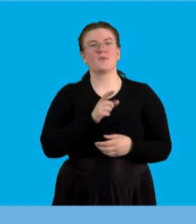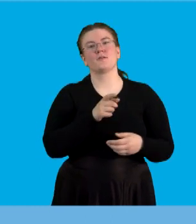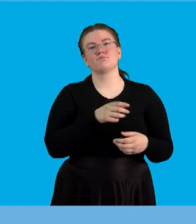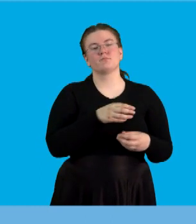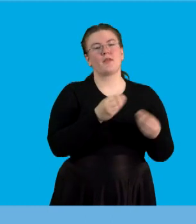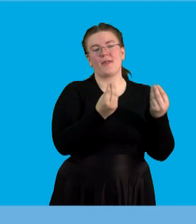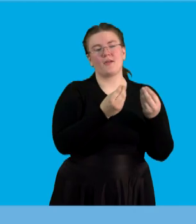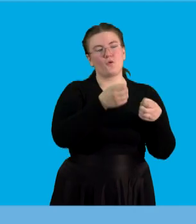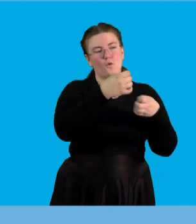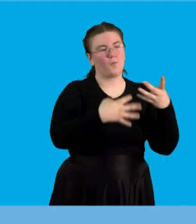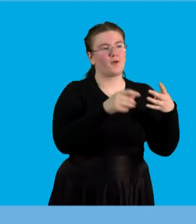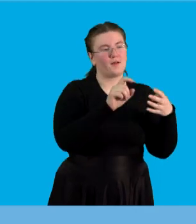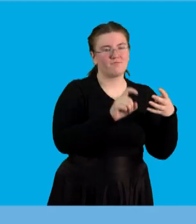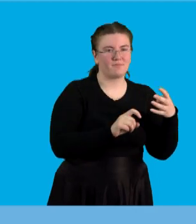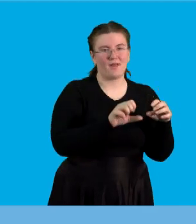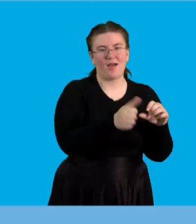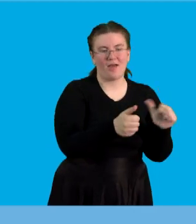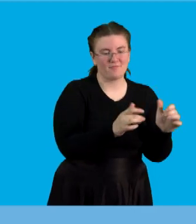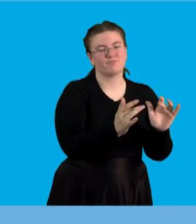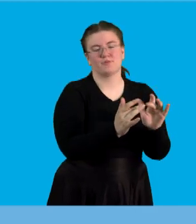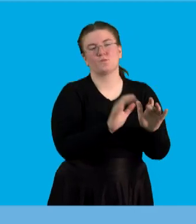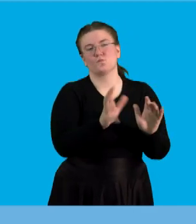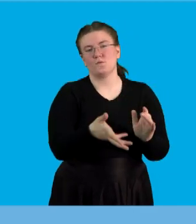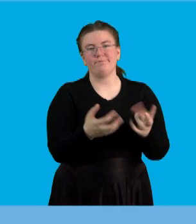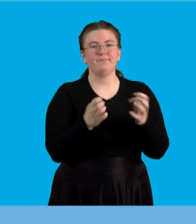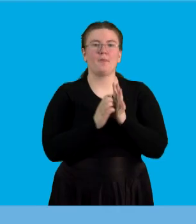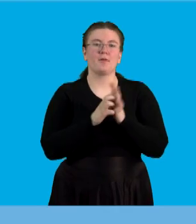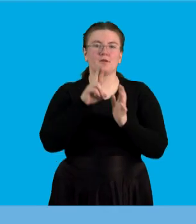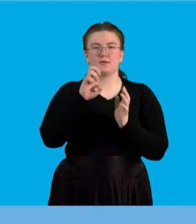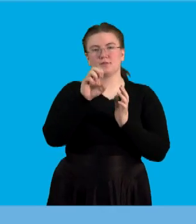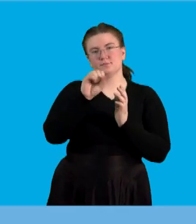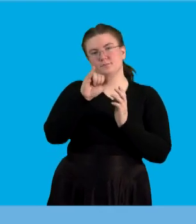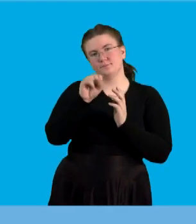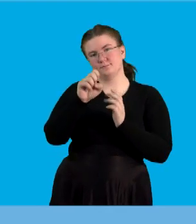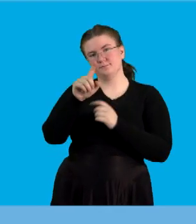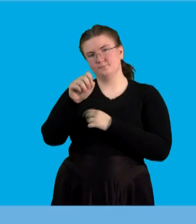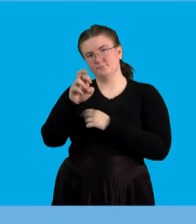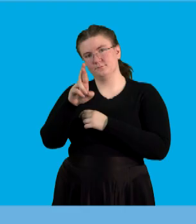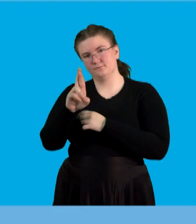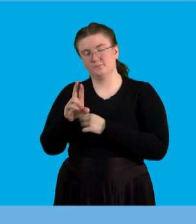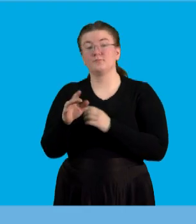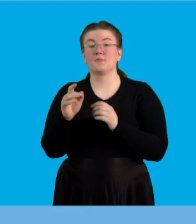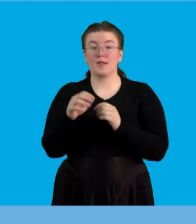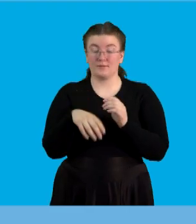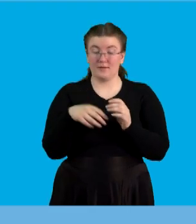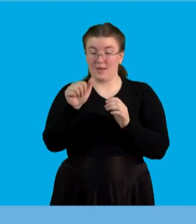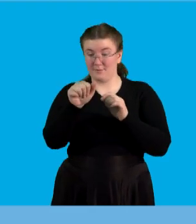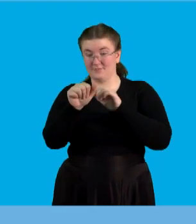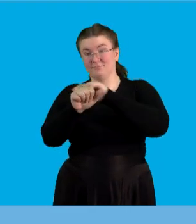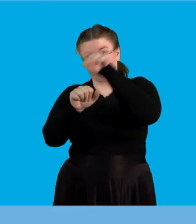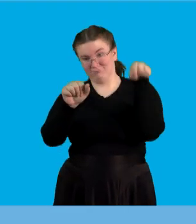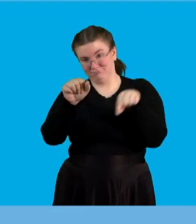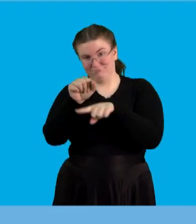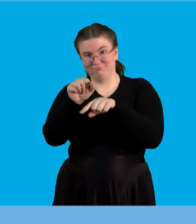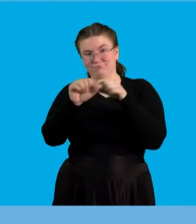after any other component. Could be a resistor, it could be any other device. As long as this ammeter is connected after it, or